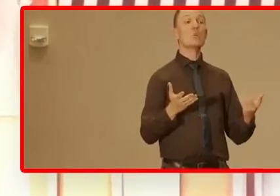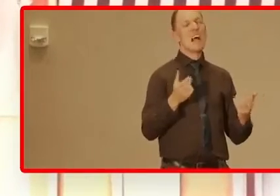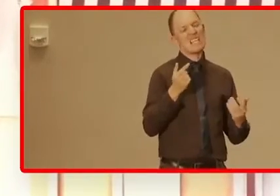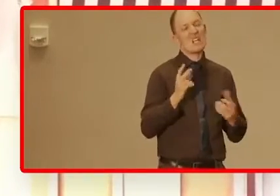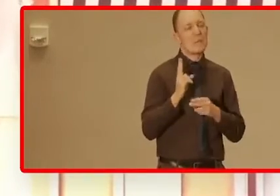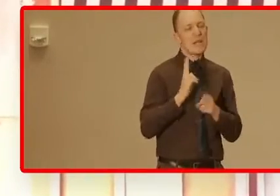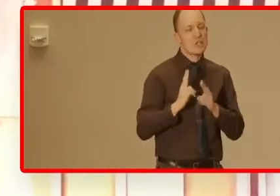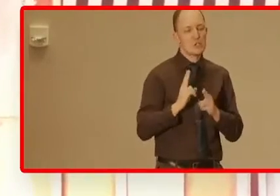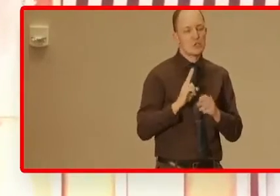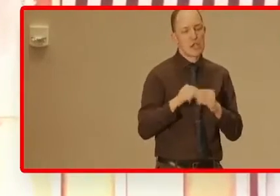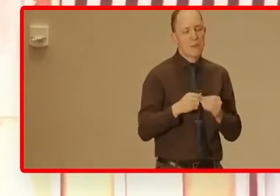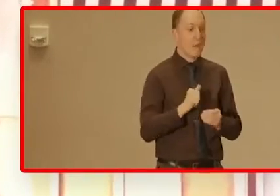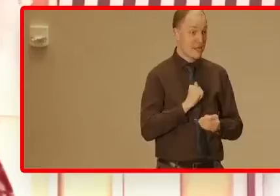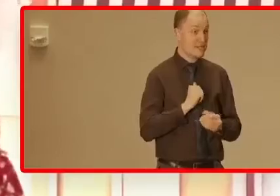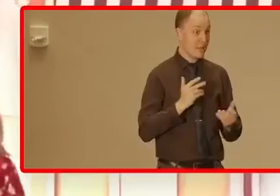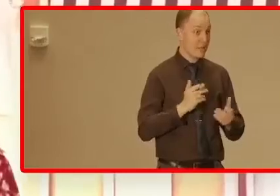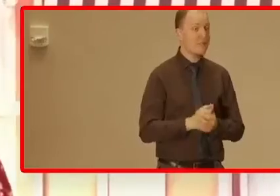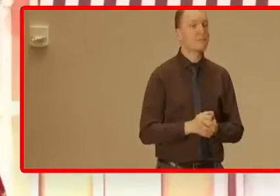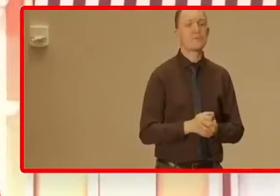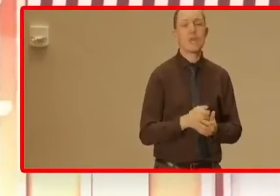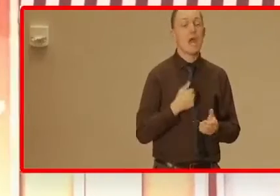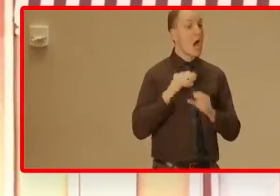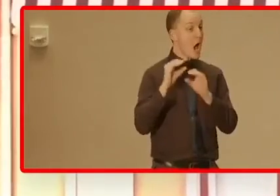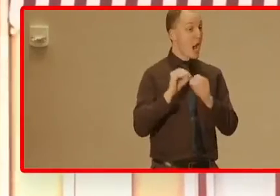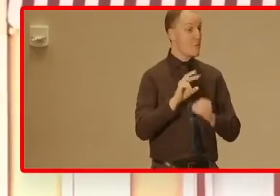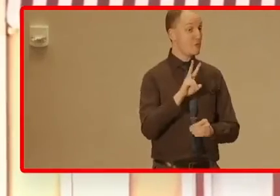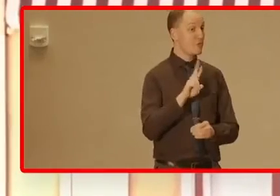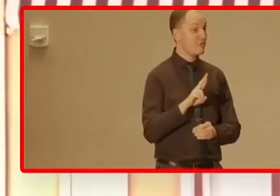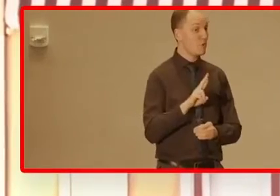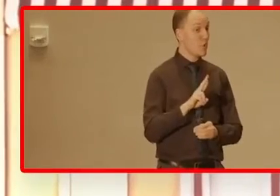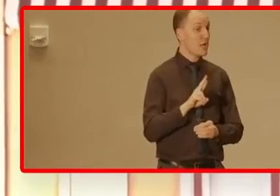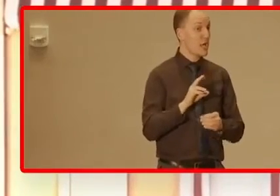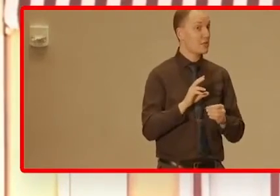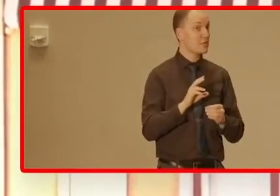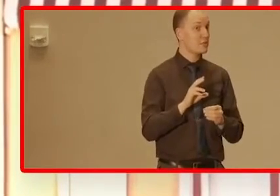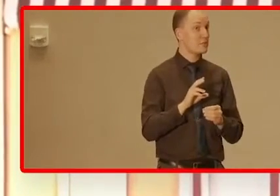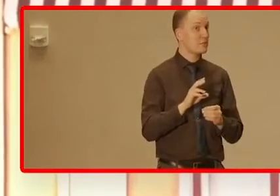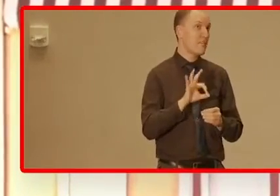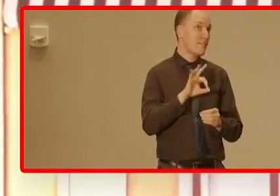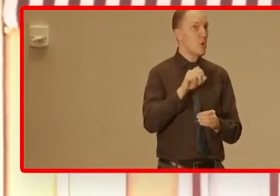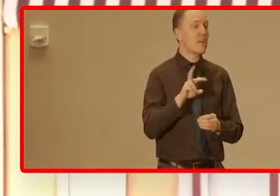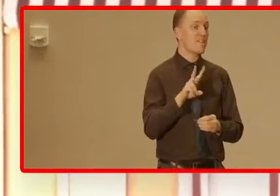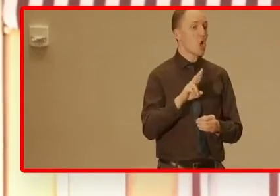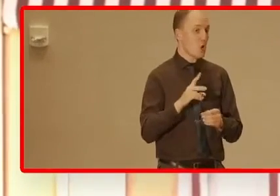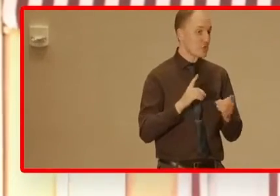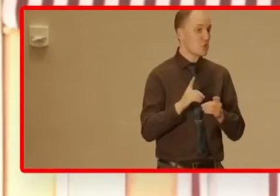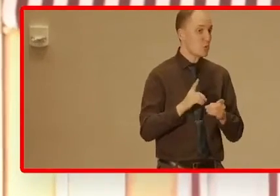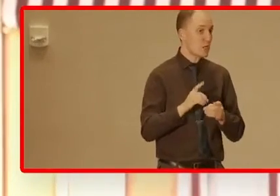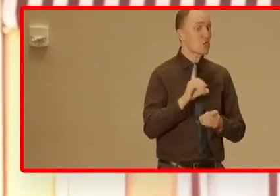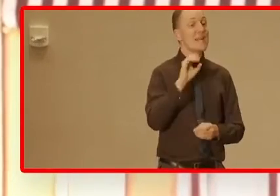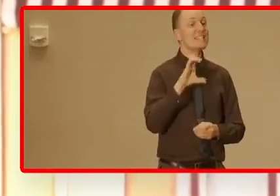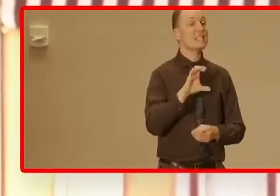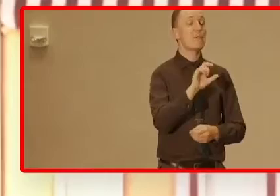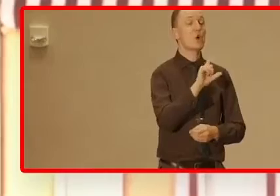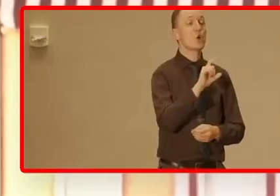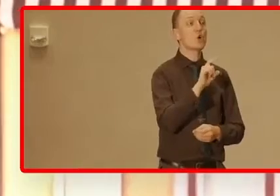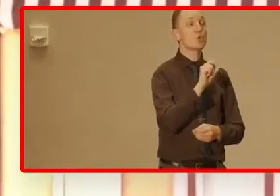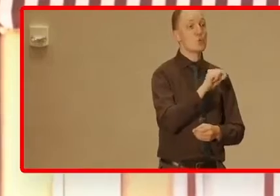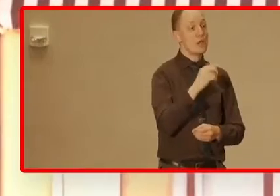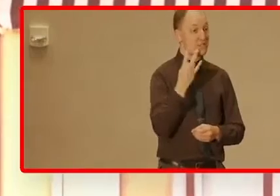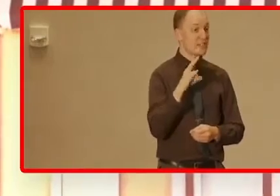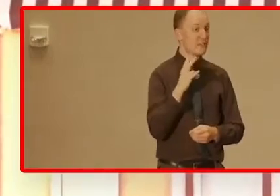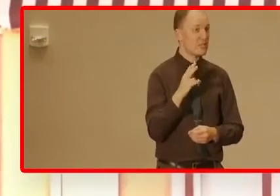me. I came to Florida VR as the director in September of 2017, so getting close to 4 years in this